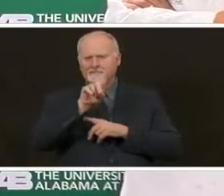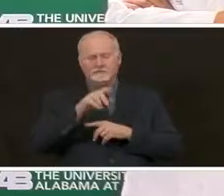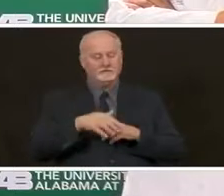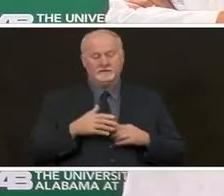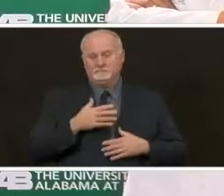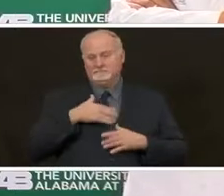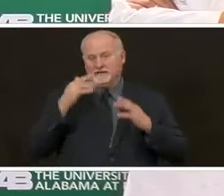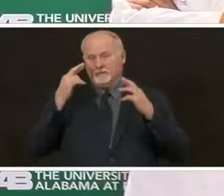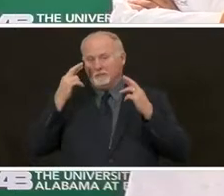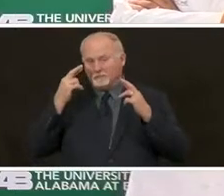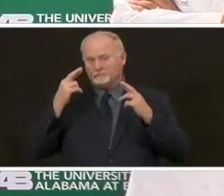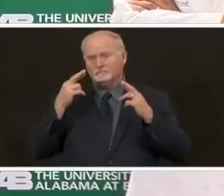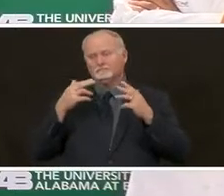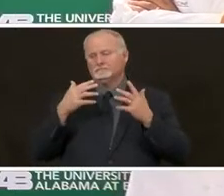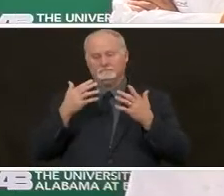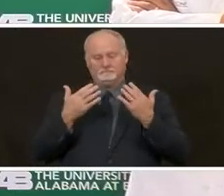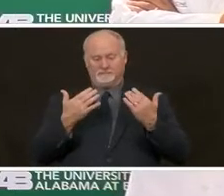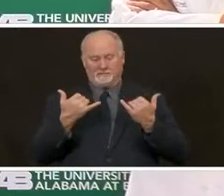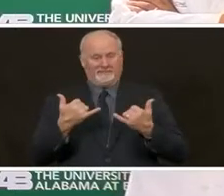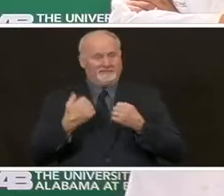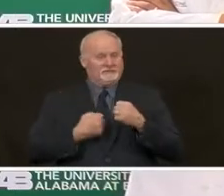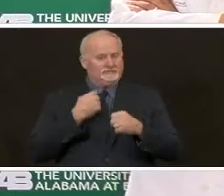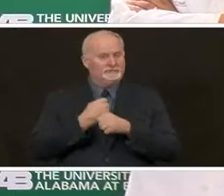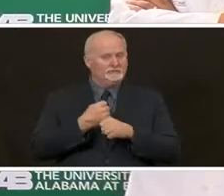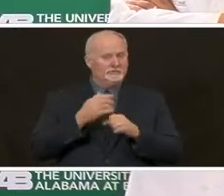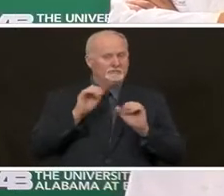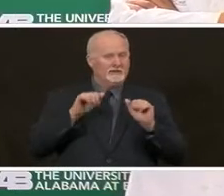hope is that sometime later this calendar year.